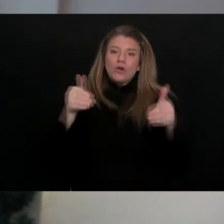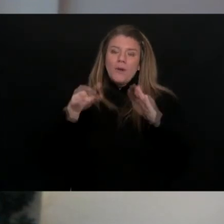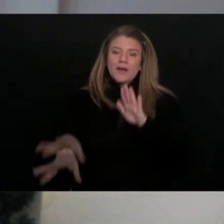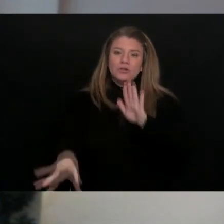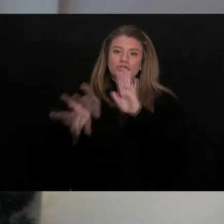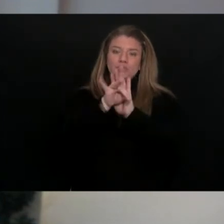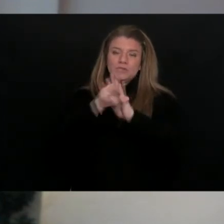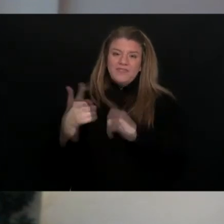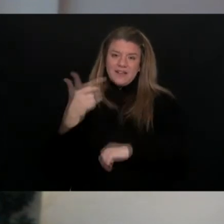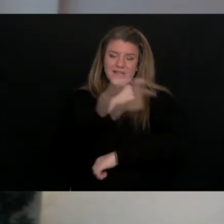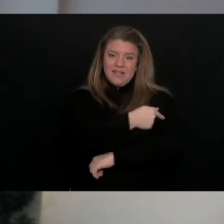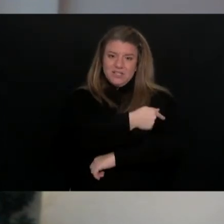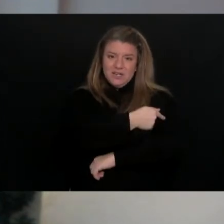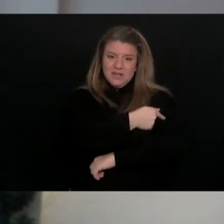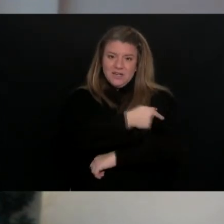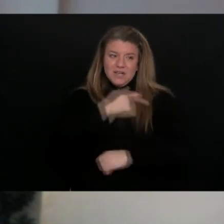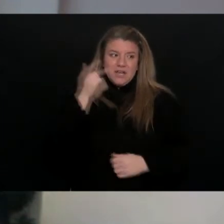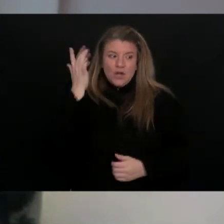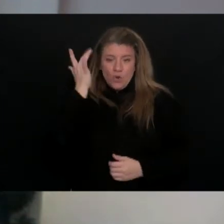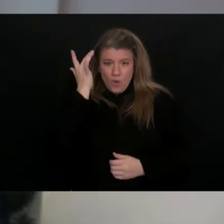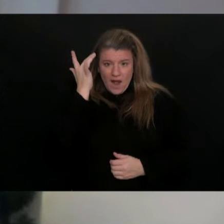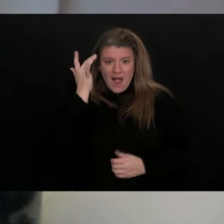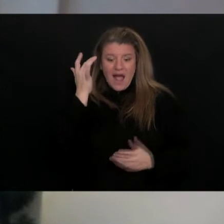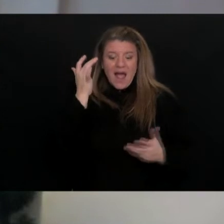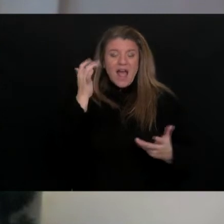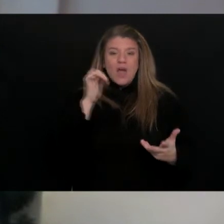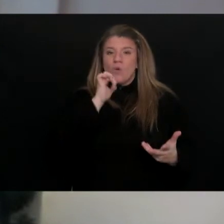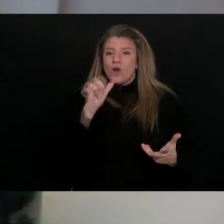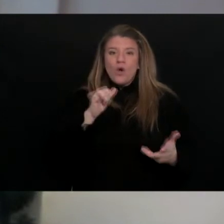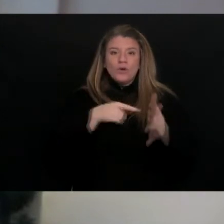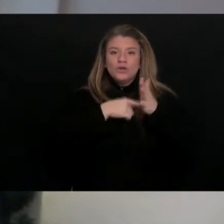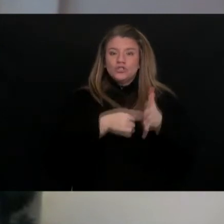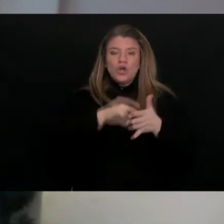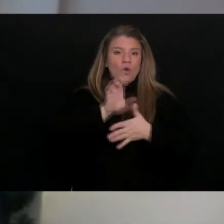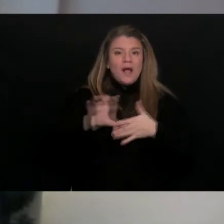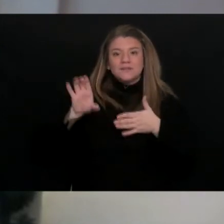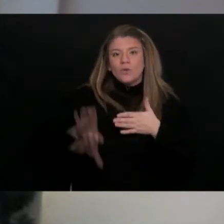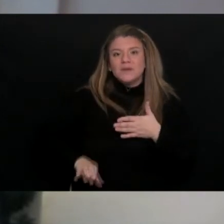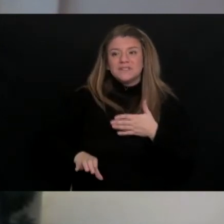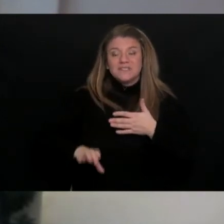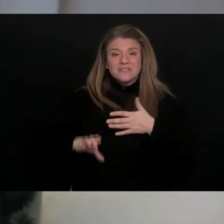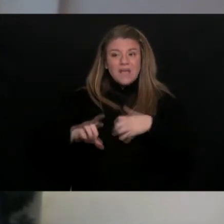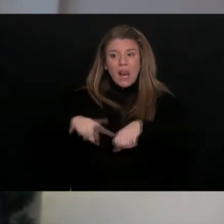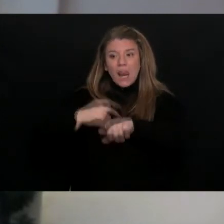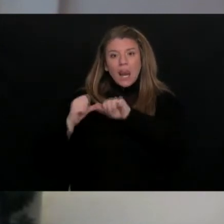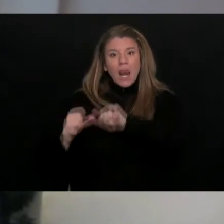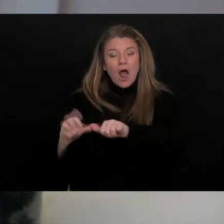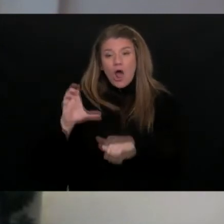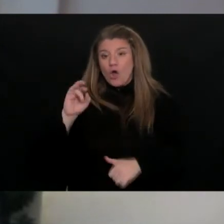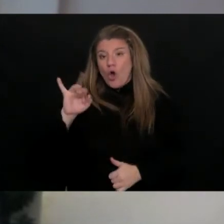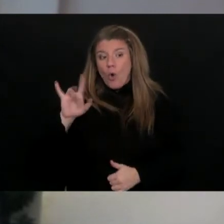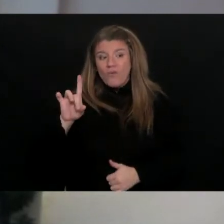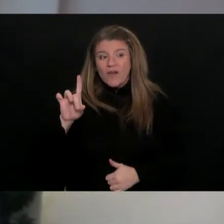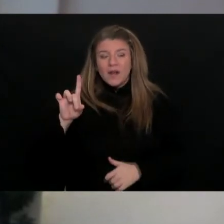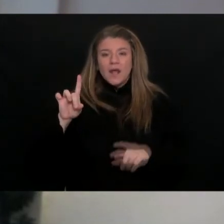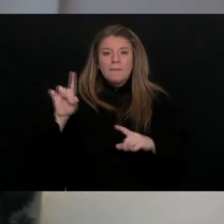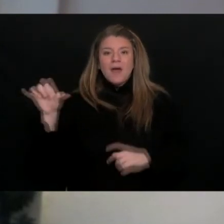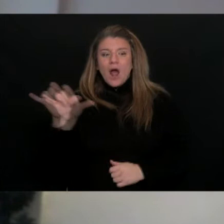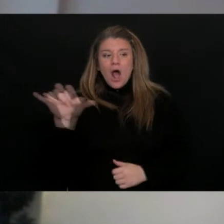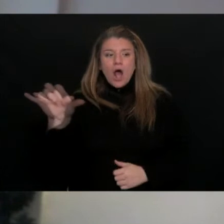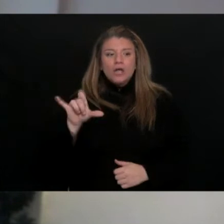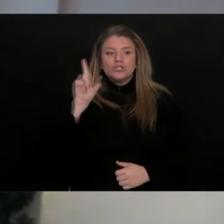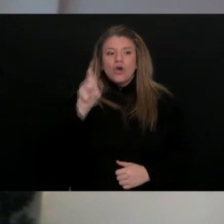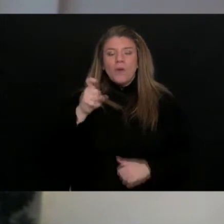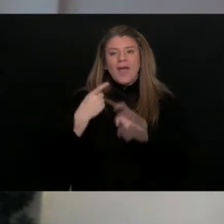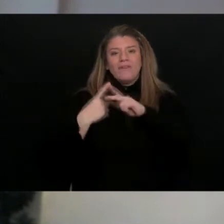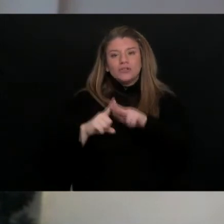population, not only because we want to avoid severe consequences, long COVID symptoms, but also we need to start to